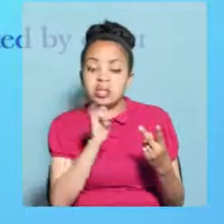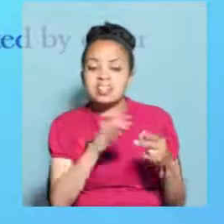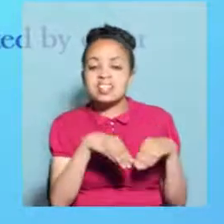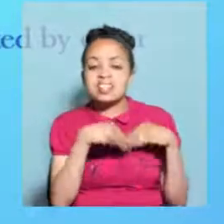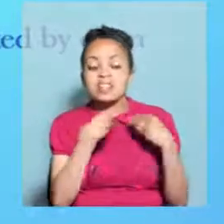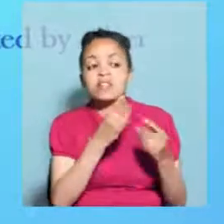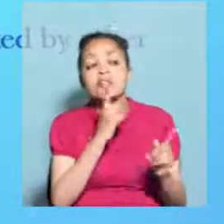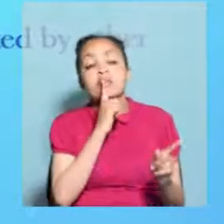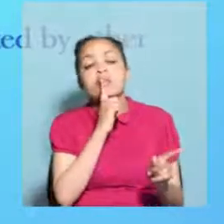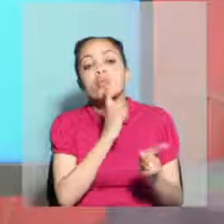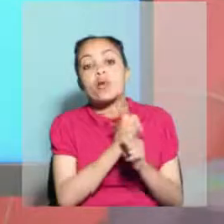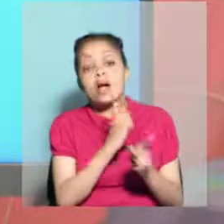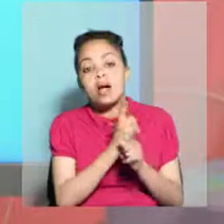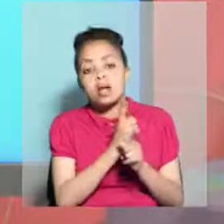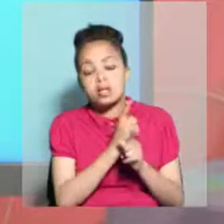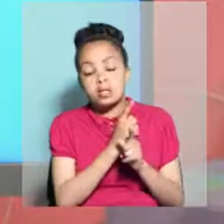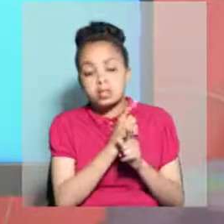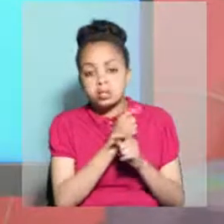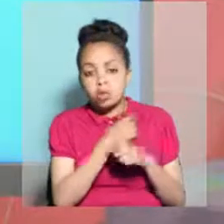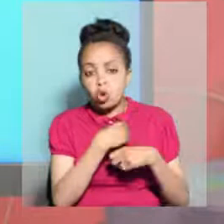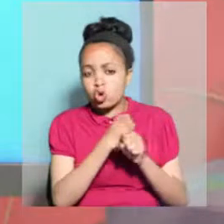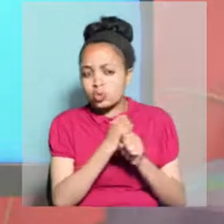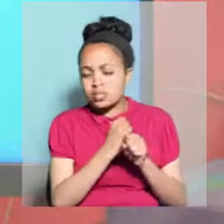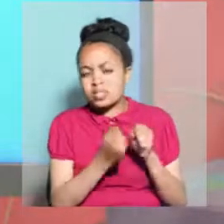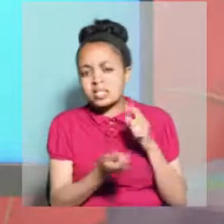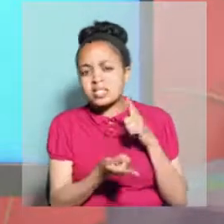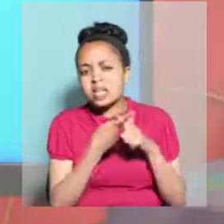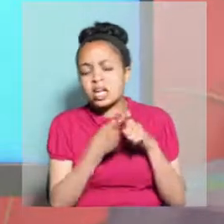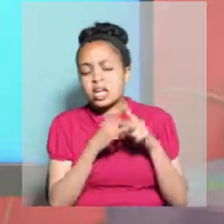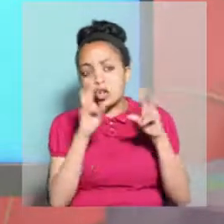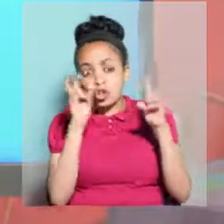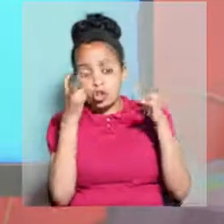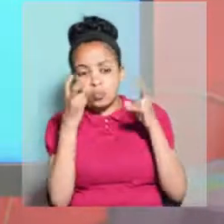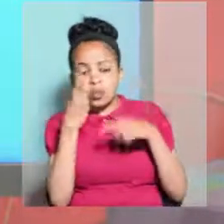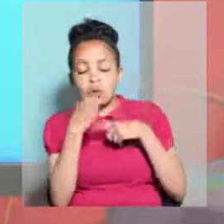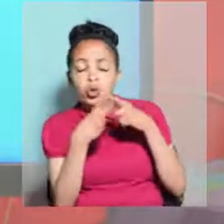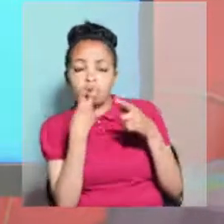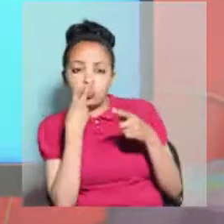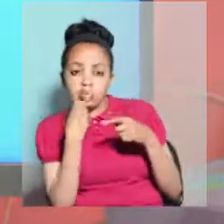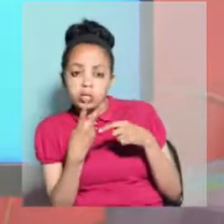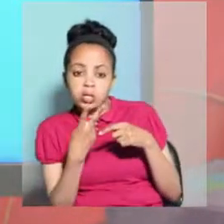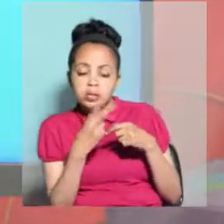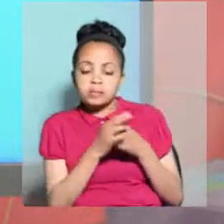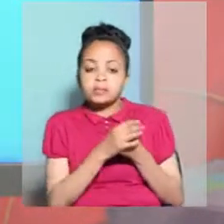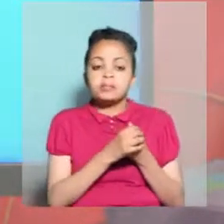give a real conclusion. The second topic that I'm going to show you here is